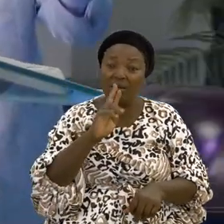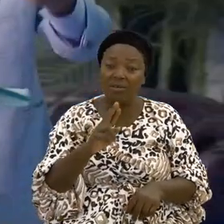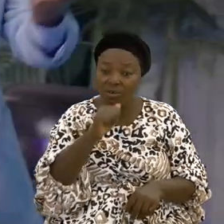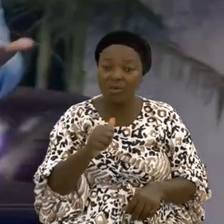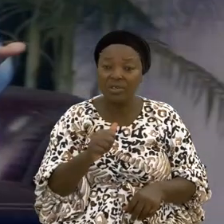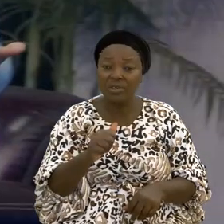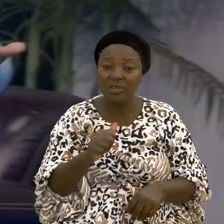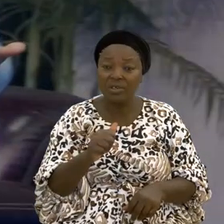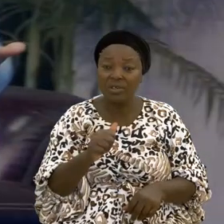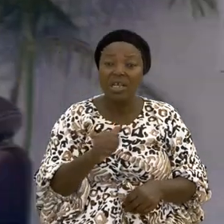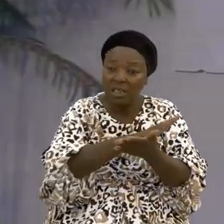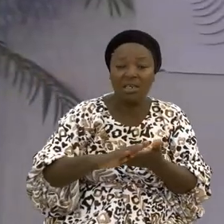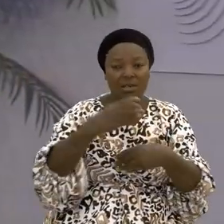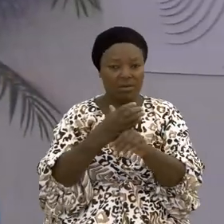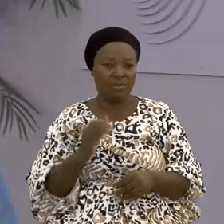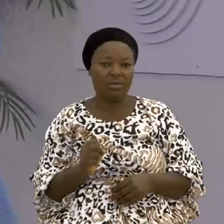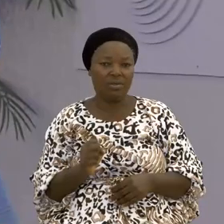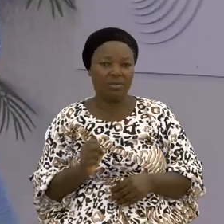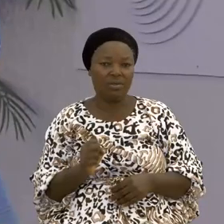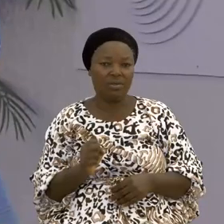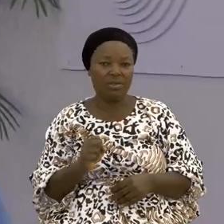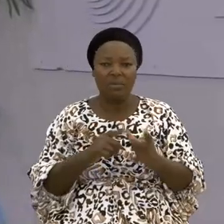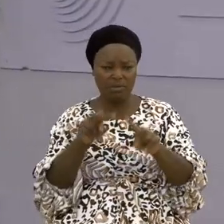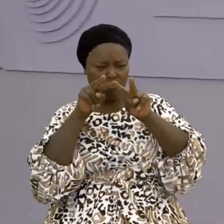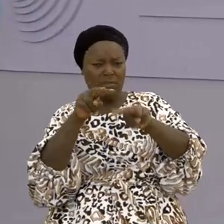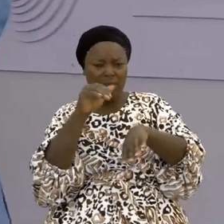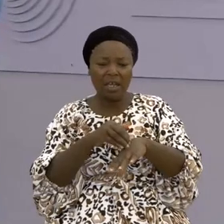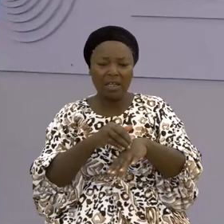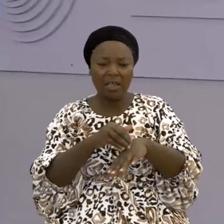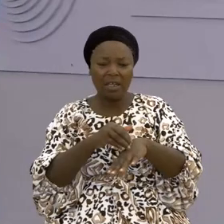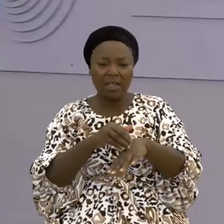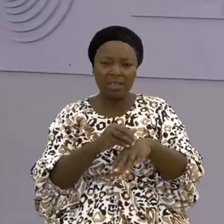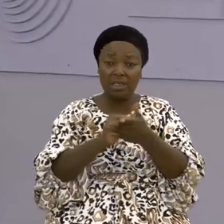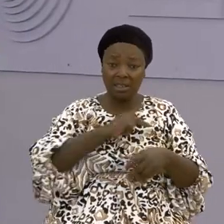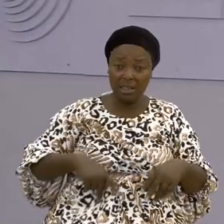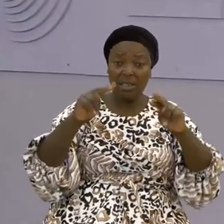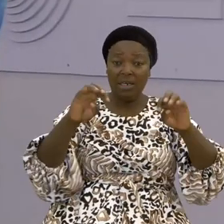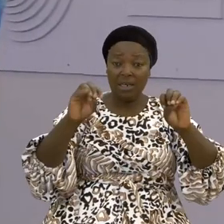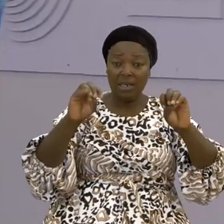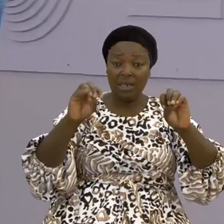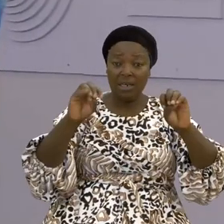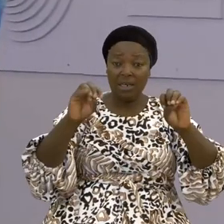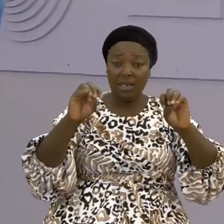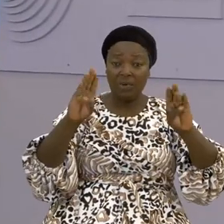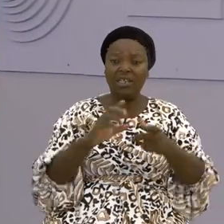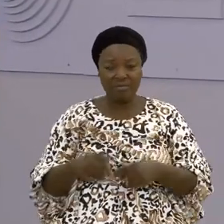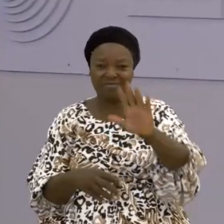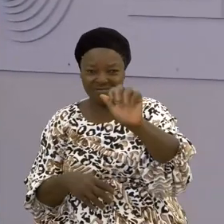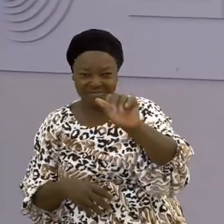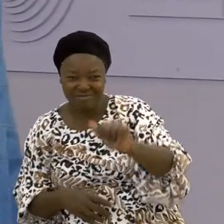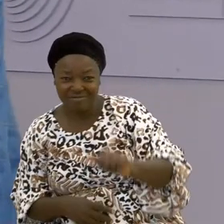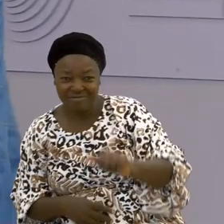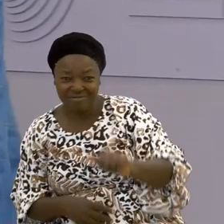But then they looked at Nebuchadnezzar. They said, Nebuchadnezzar, there's somebody higher than the highest.